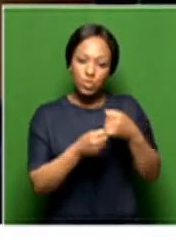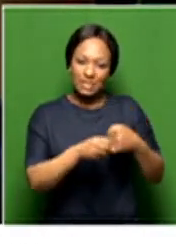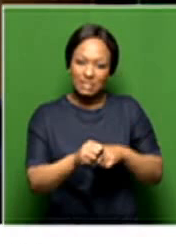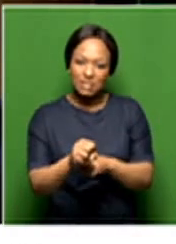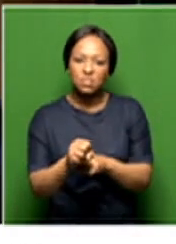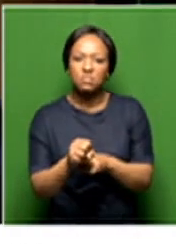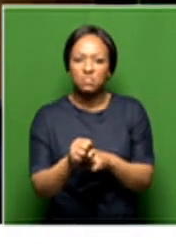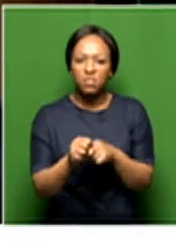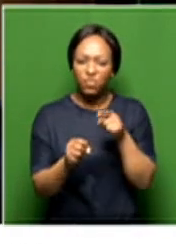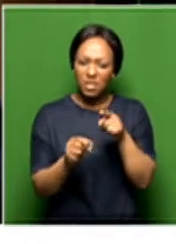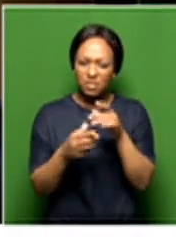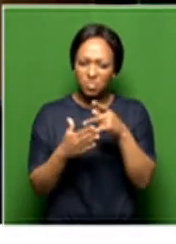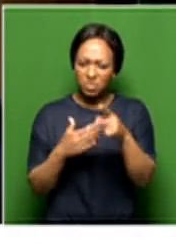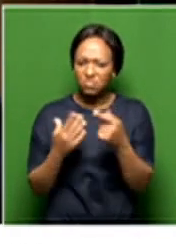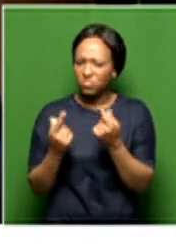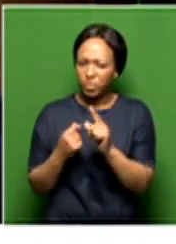particular project?